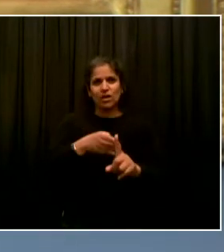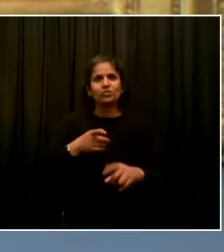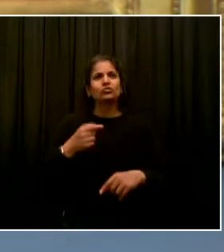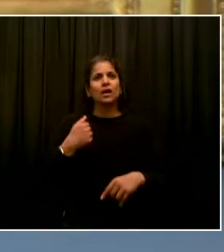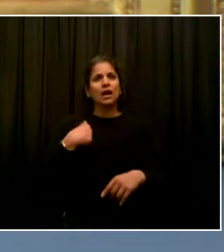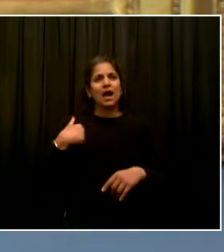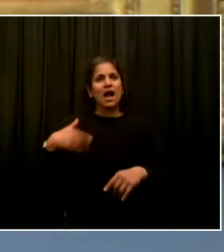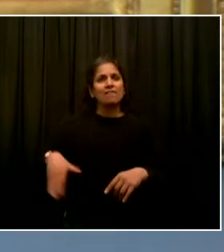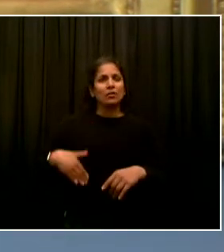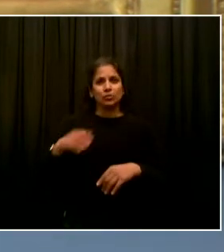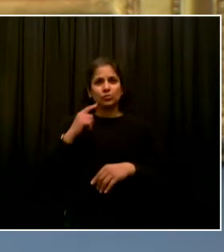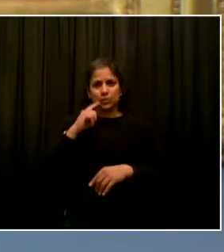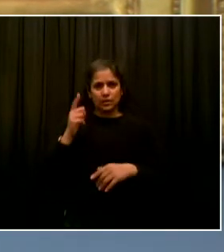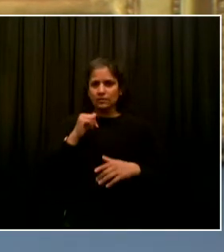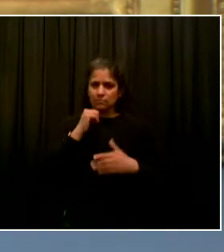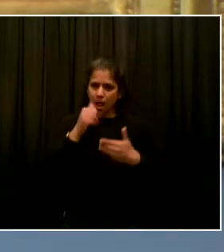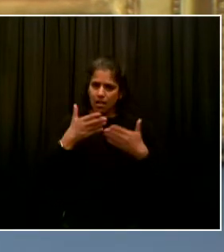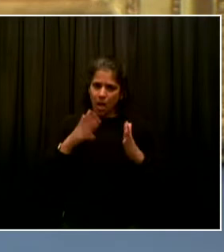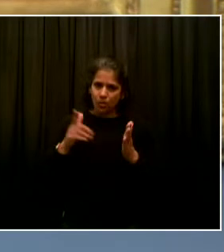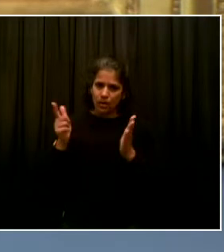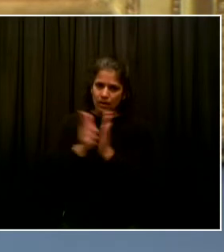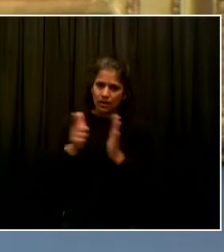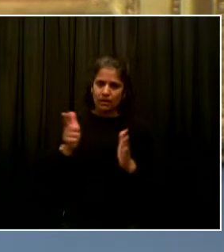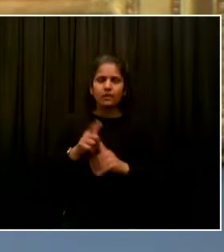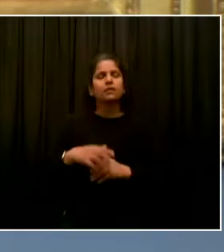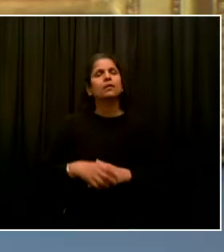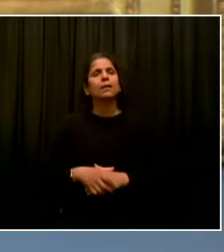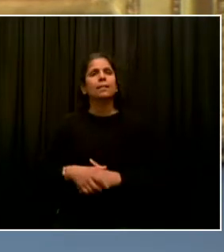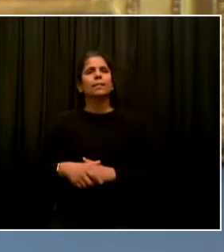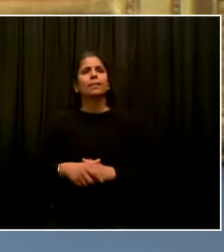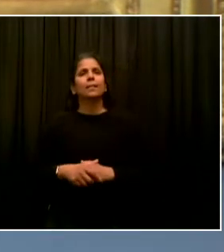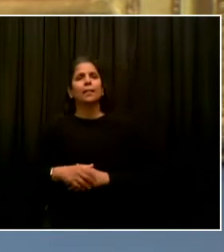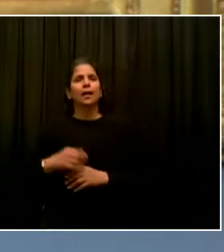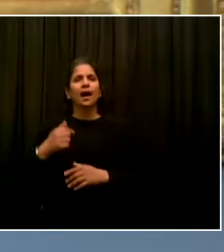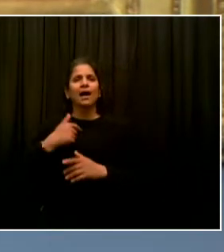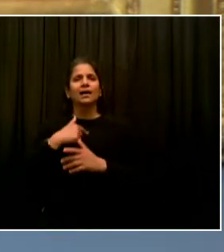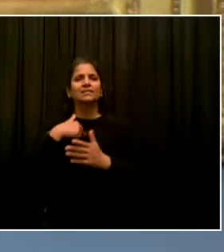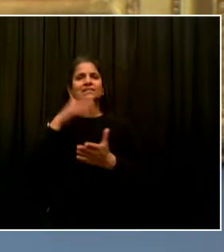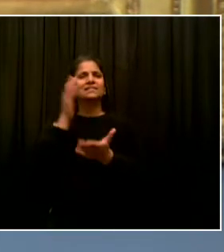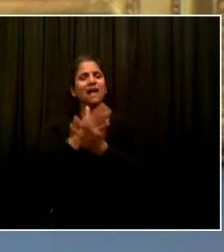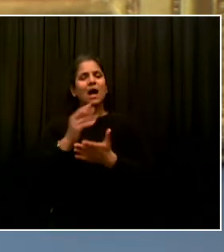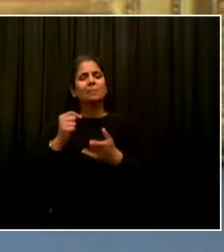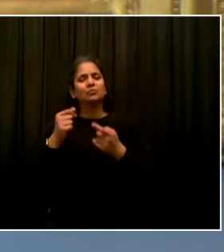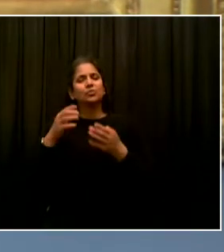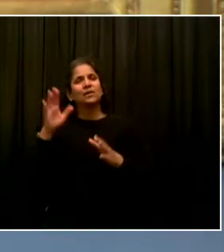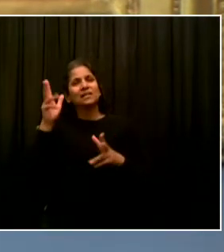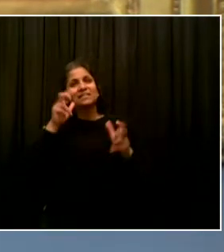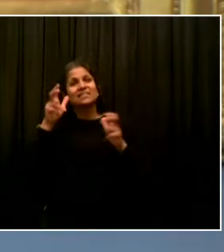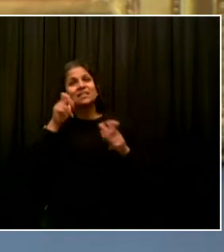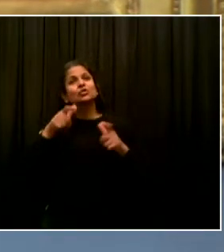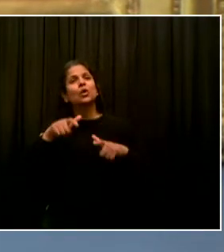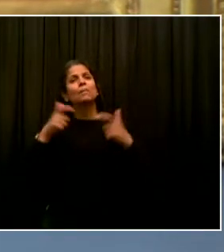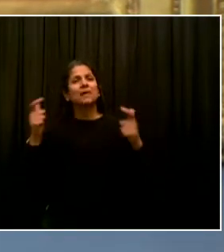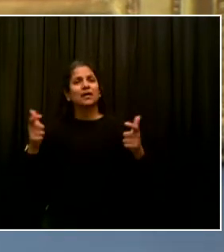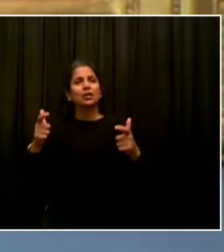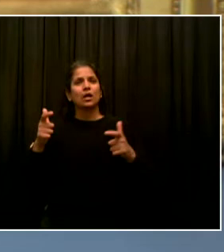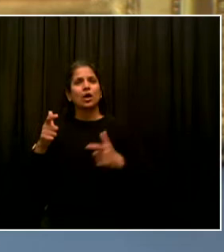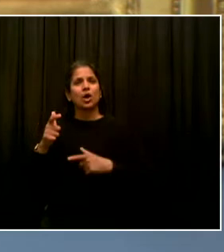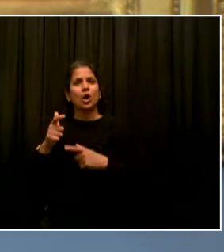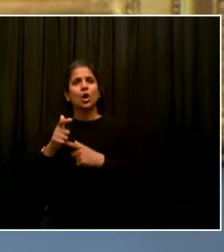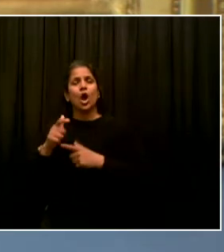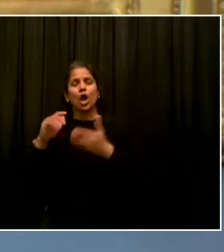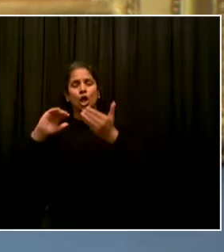And so I think you need to stop listening to the loudest and start listening to the majority. This is not Eric's plan.